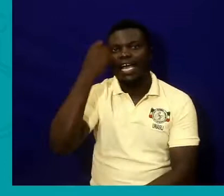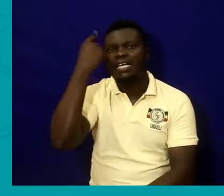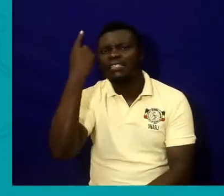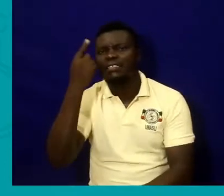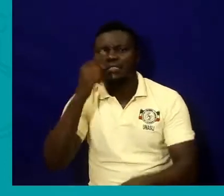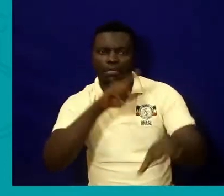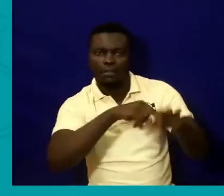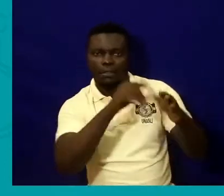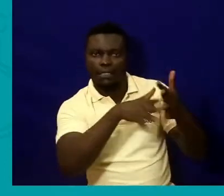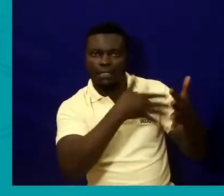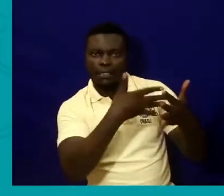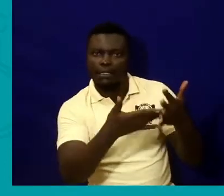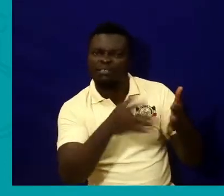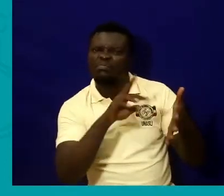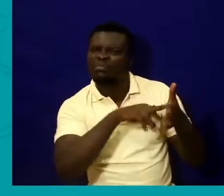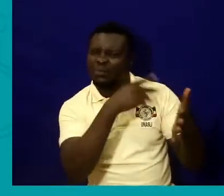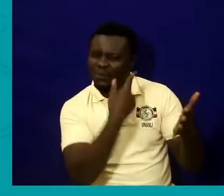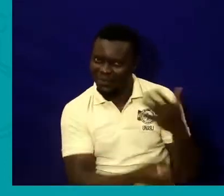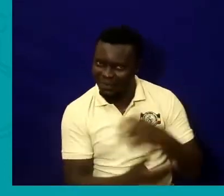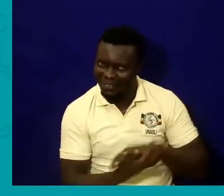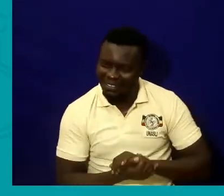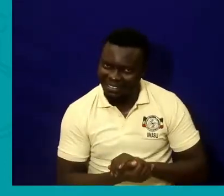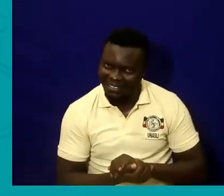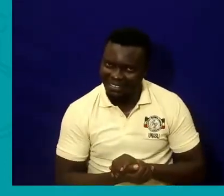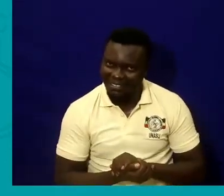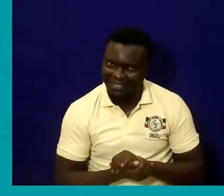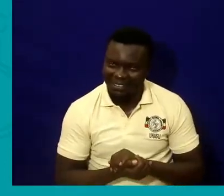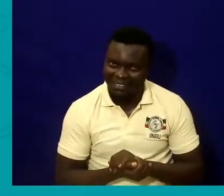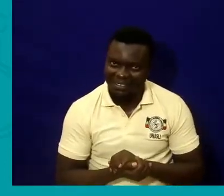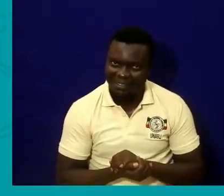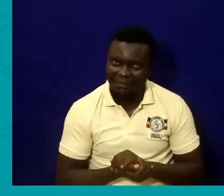we have understood what the periodic table is,